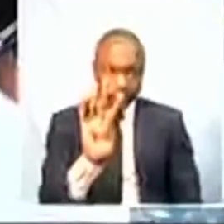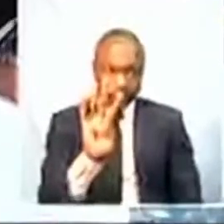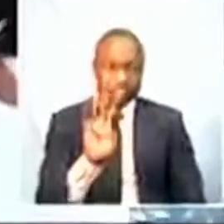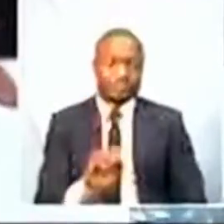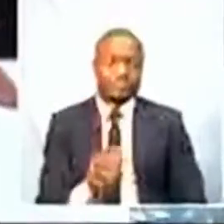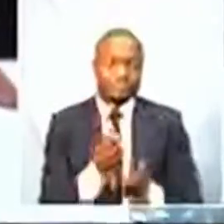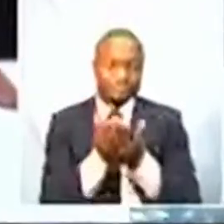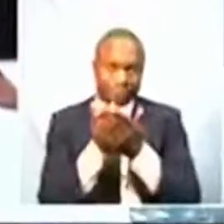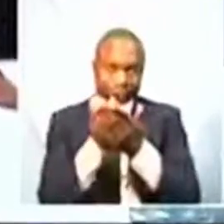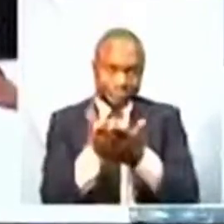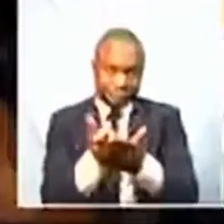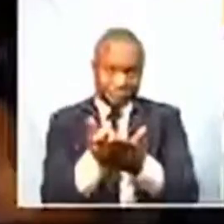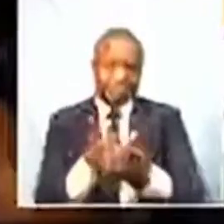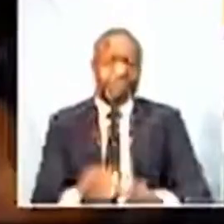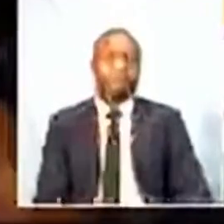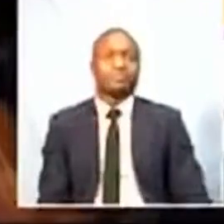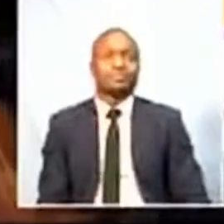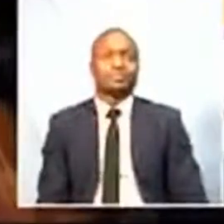I submit.